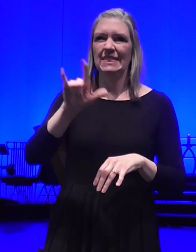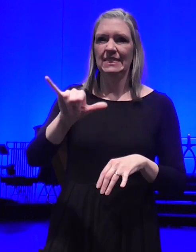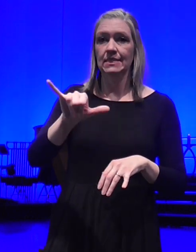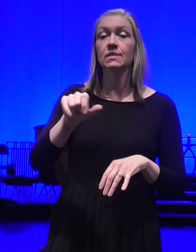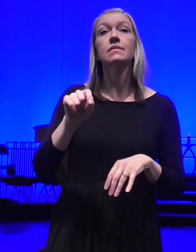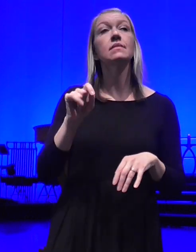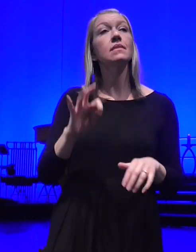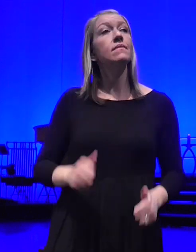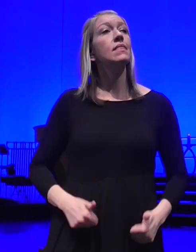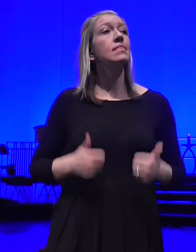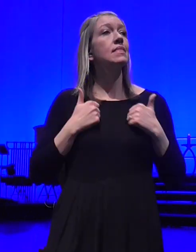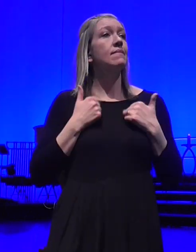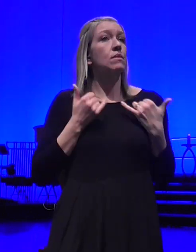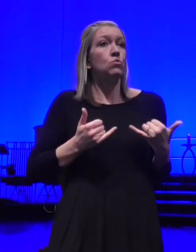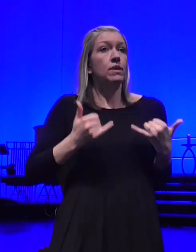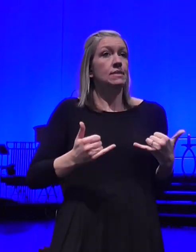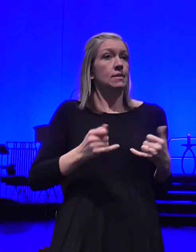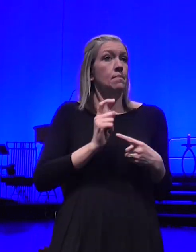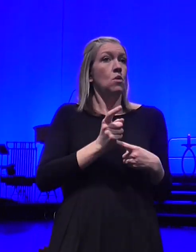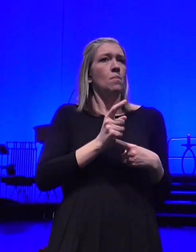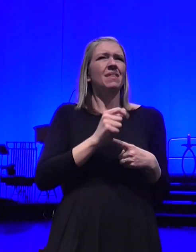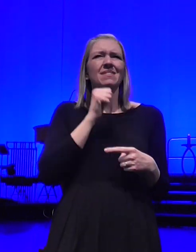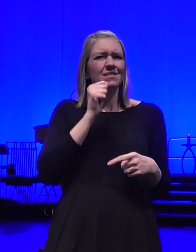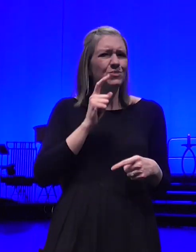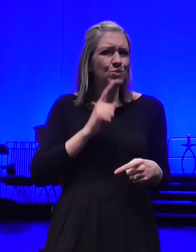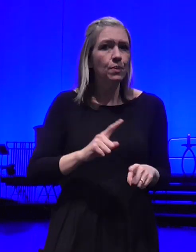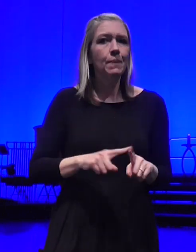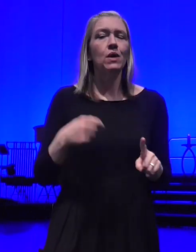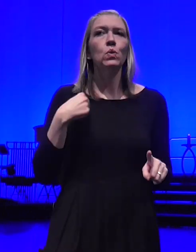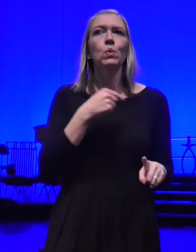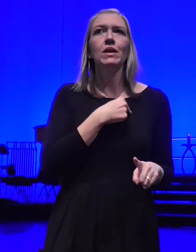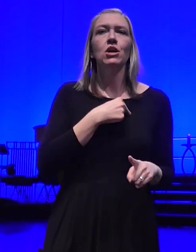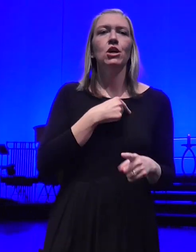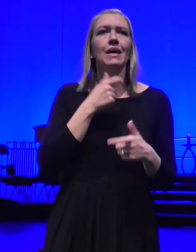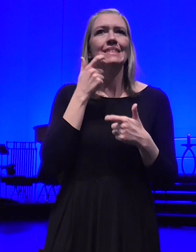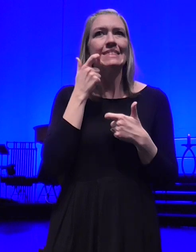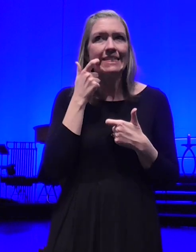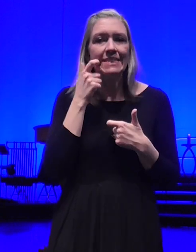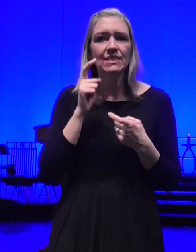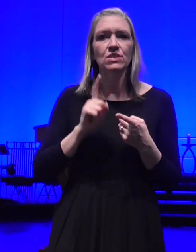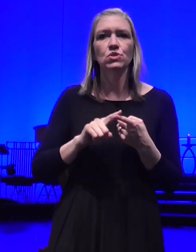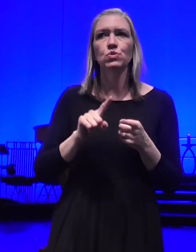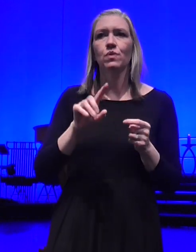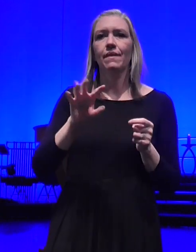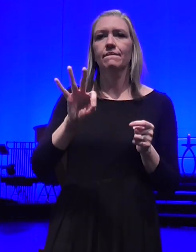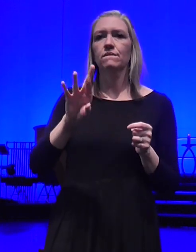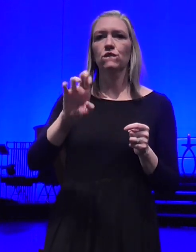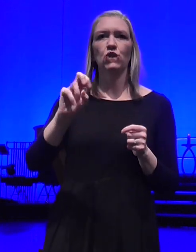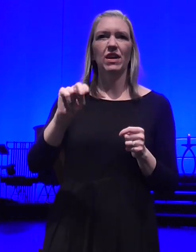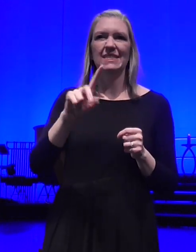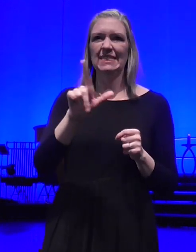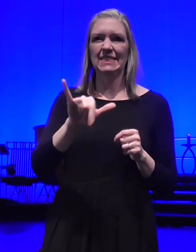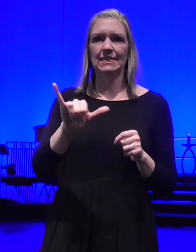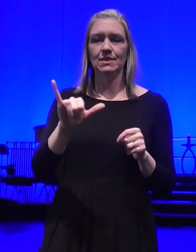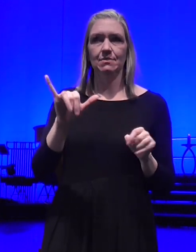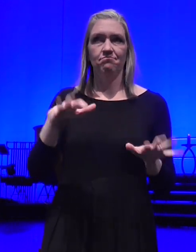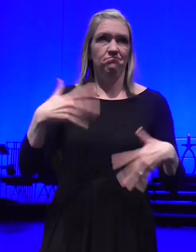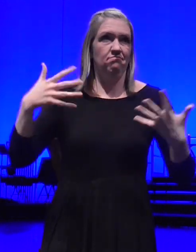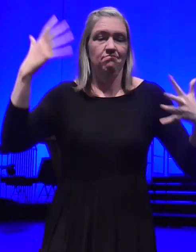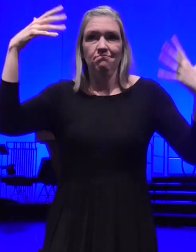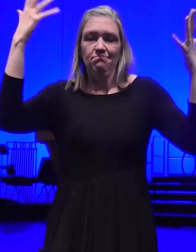that wouldn't be so true. But we're addicted to frenzy. And he uses an example from